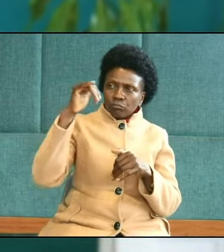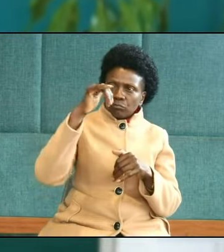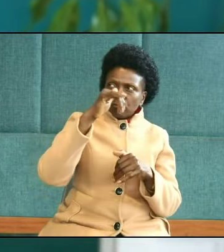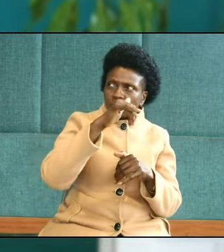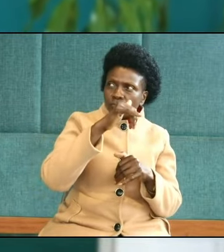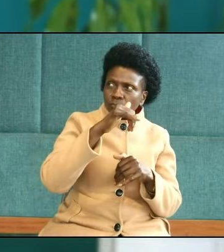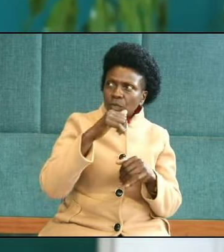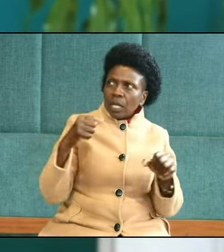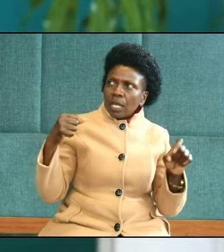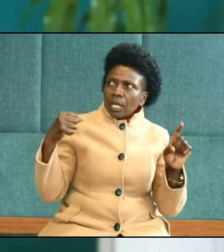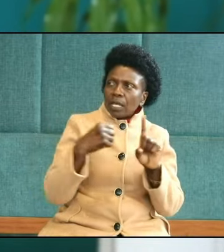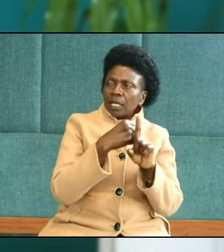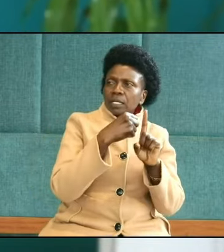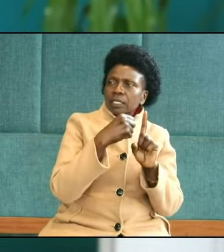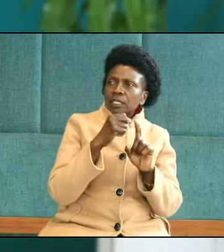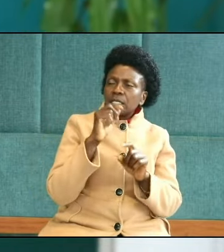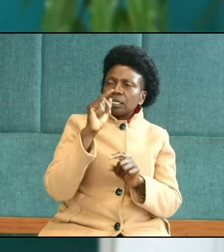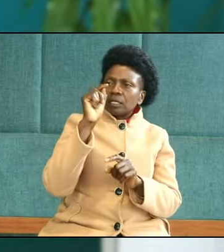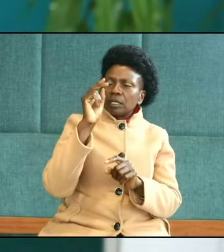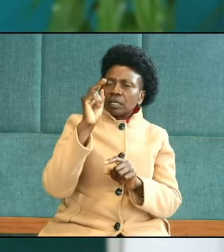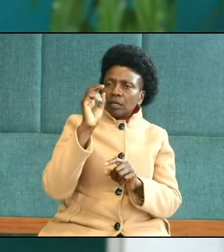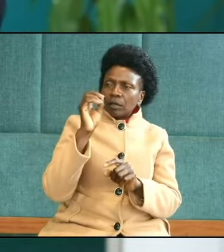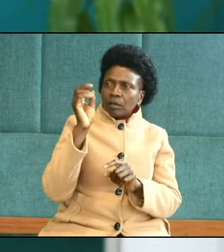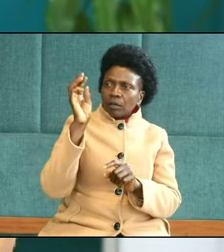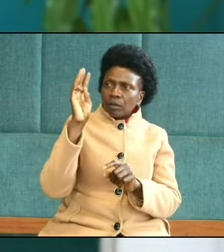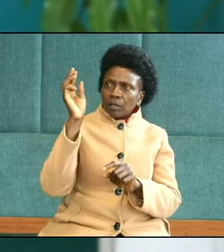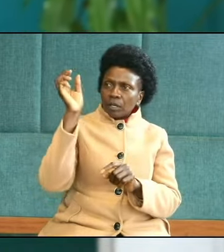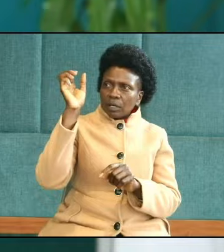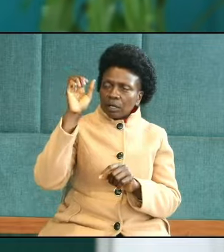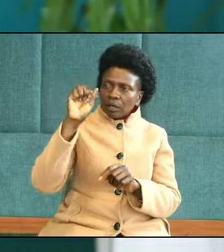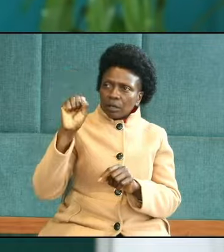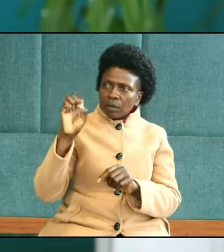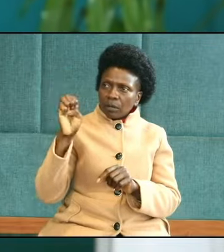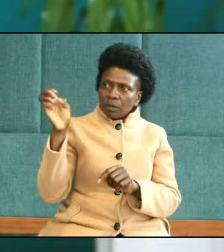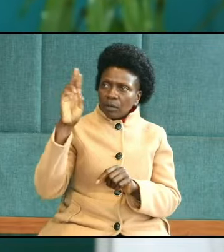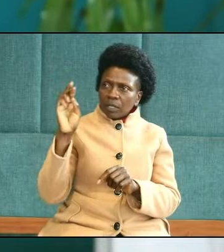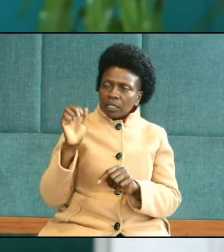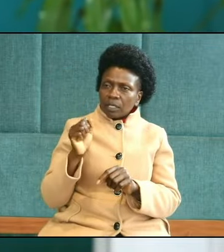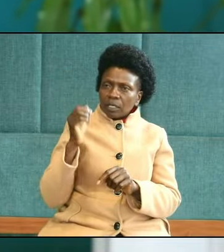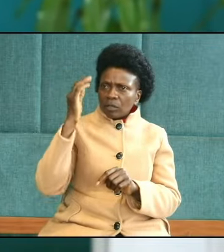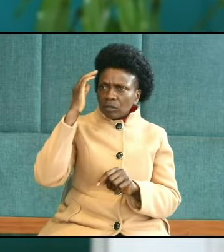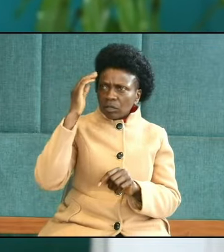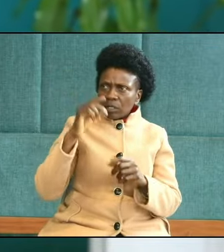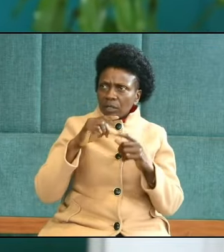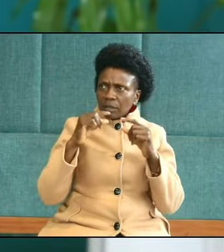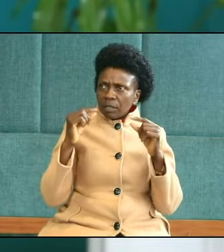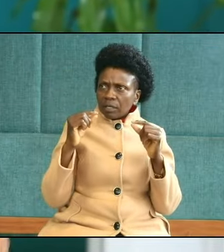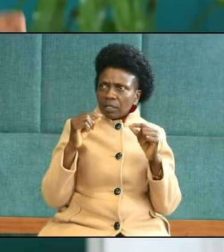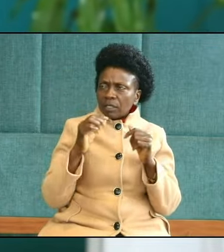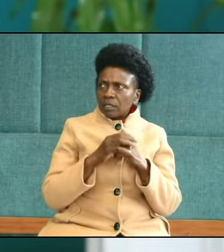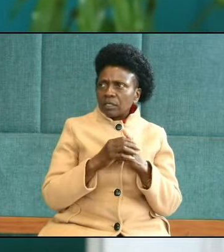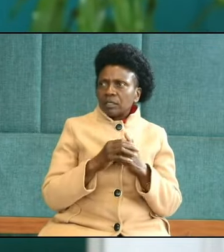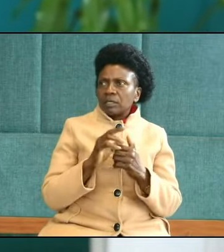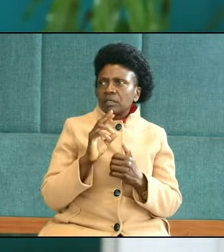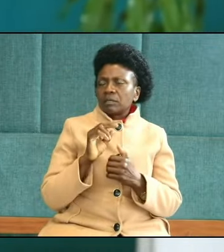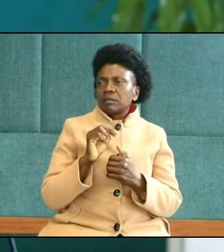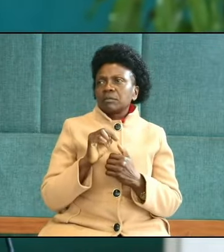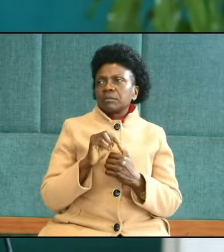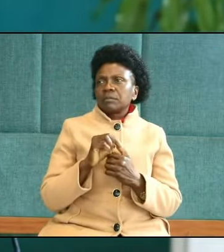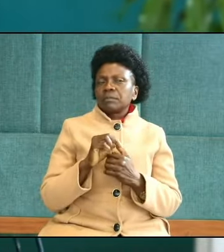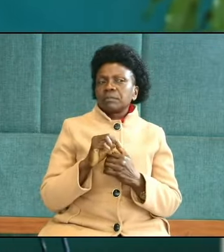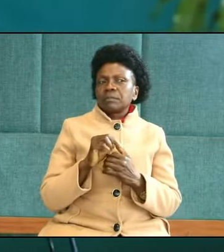Towers. Now, if you ask me, do you know, Pastor Dupre, where you were? Absolutely. My wife and I will never forget. Guess where we